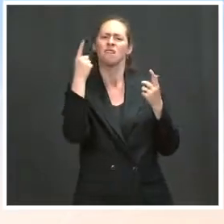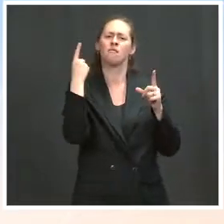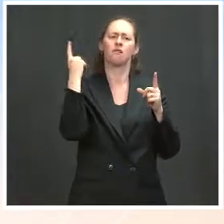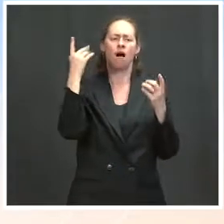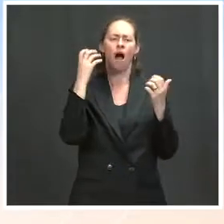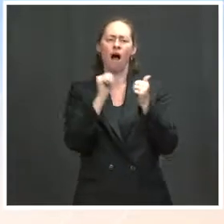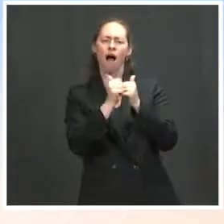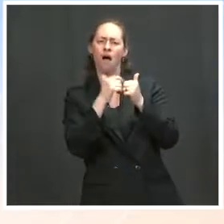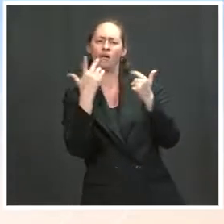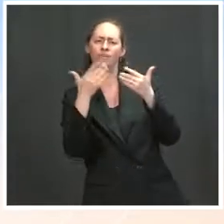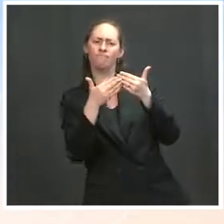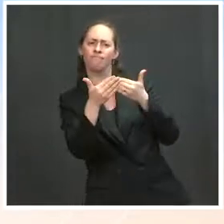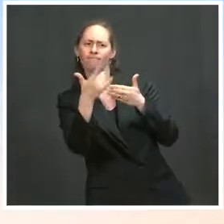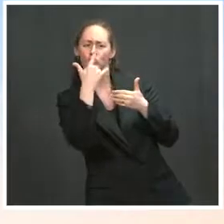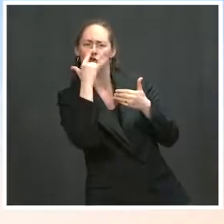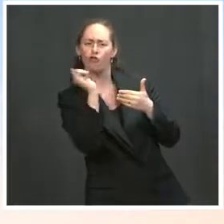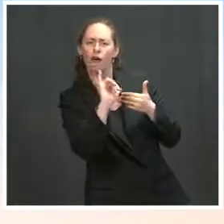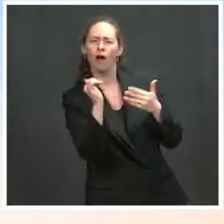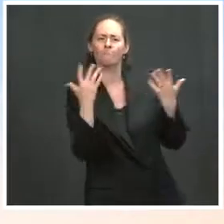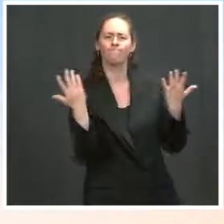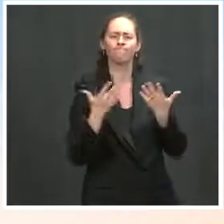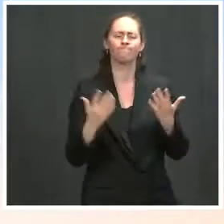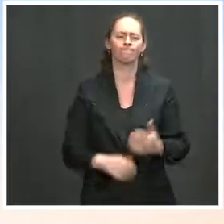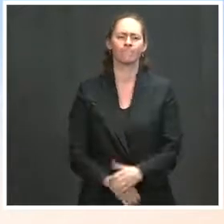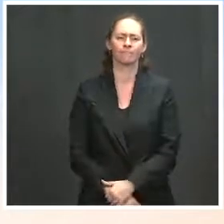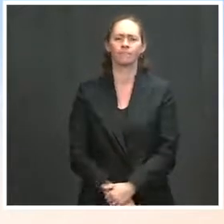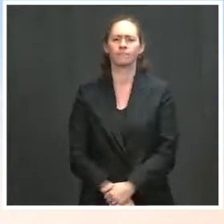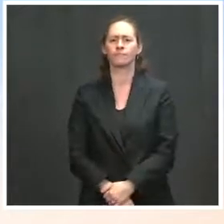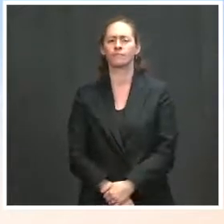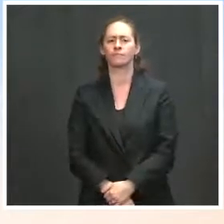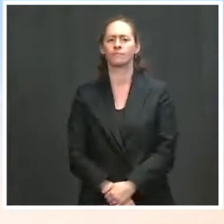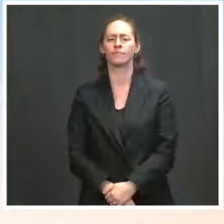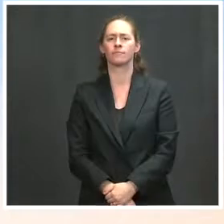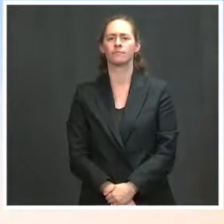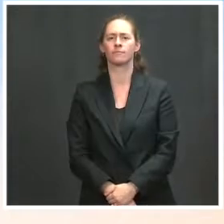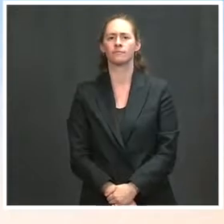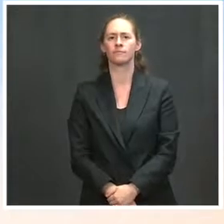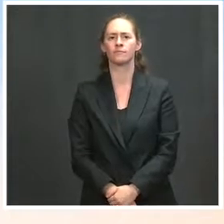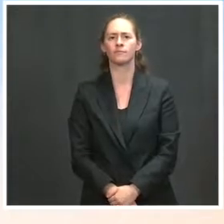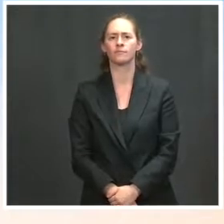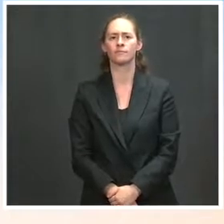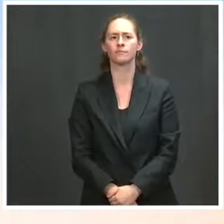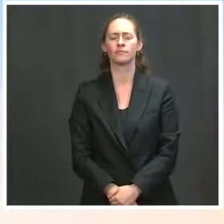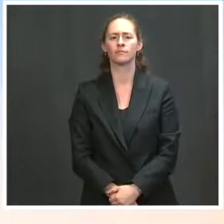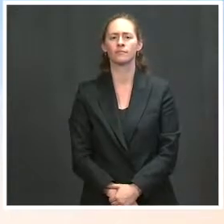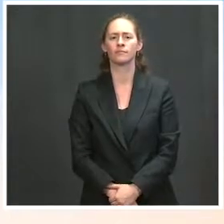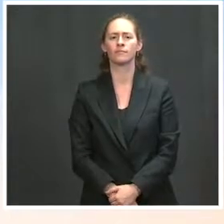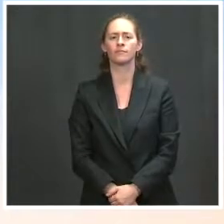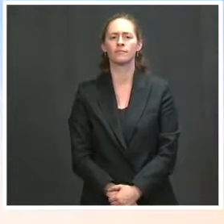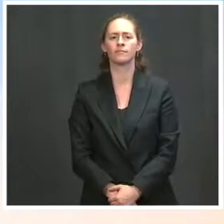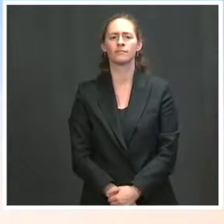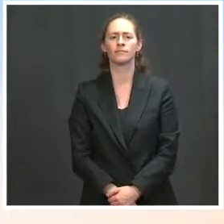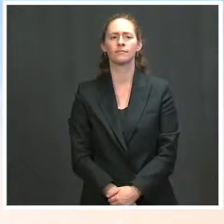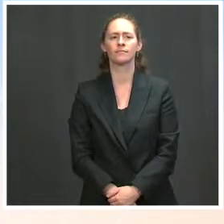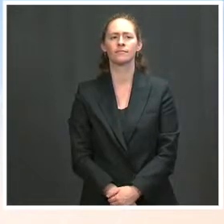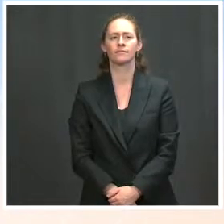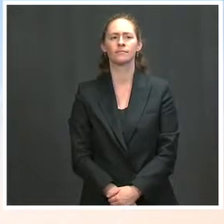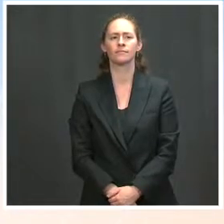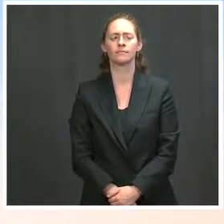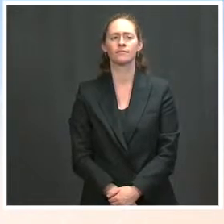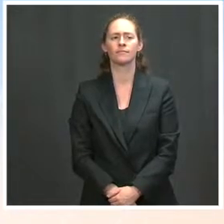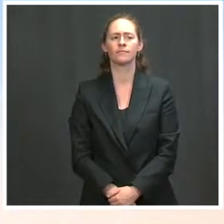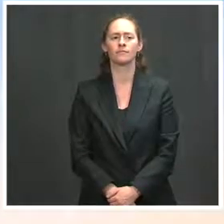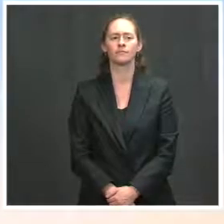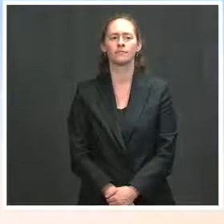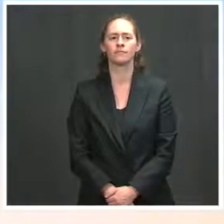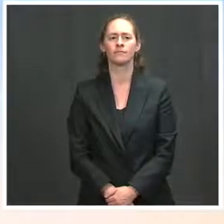forward. I guess. Thanks, Karine. A follow-up on the Olympics question that came up in the briefing either yesterday